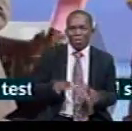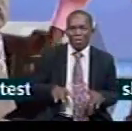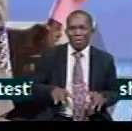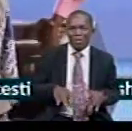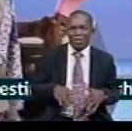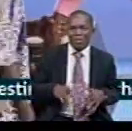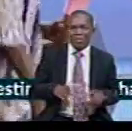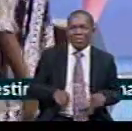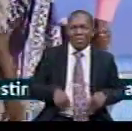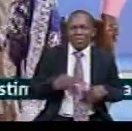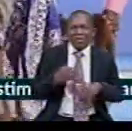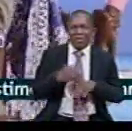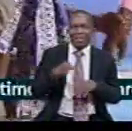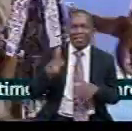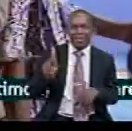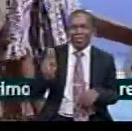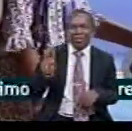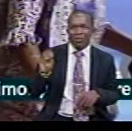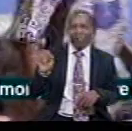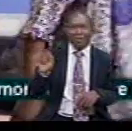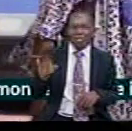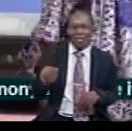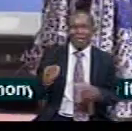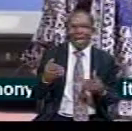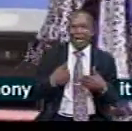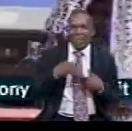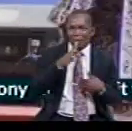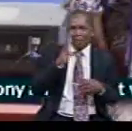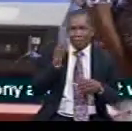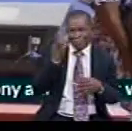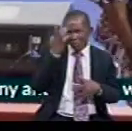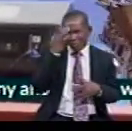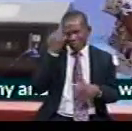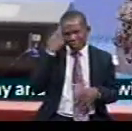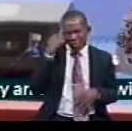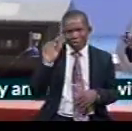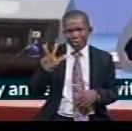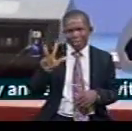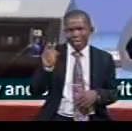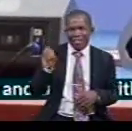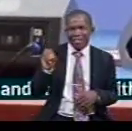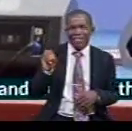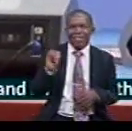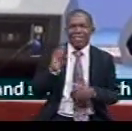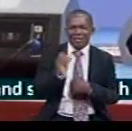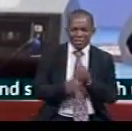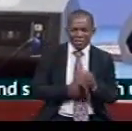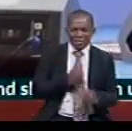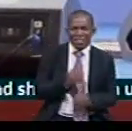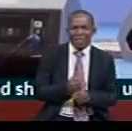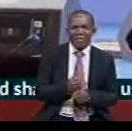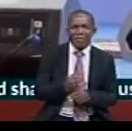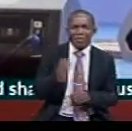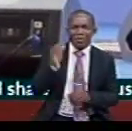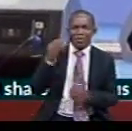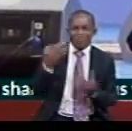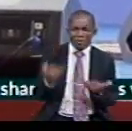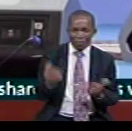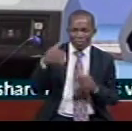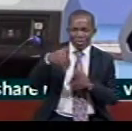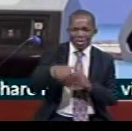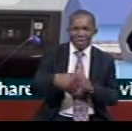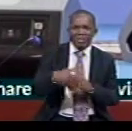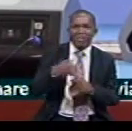age. She's been sick for the past 30 years. By the grace of God tonight, she experienced a tremendous touch and a power from the